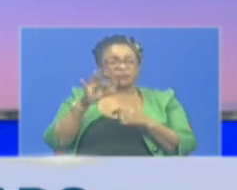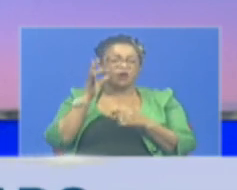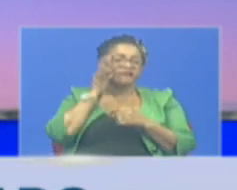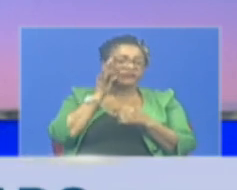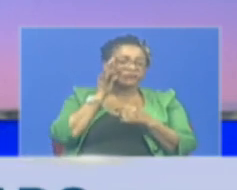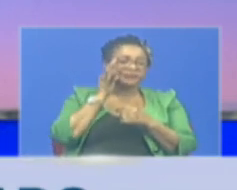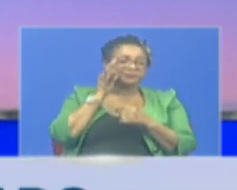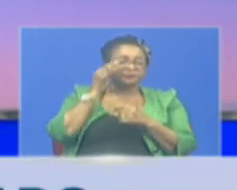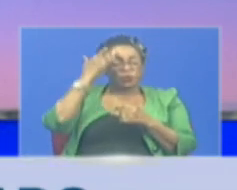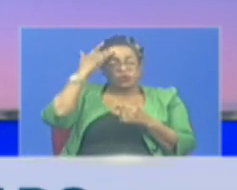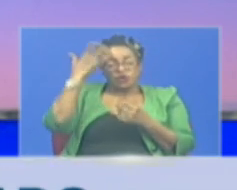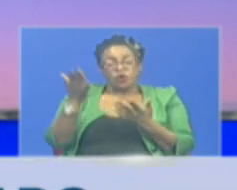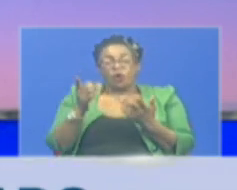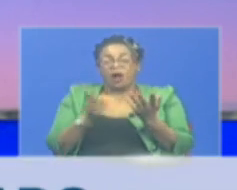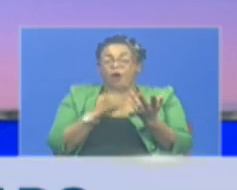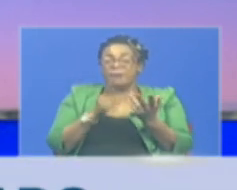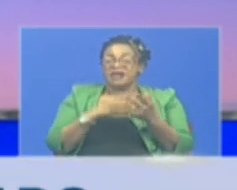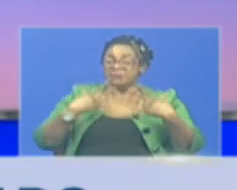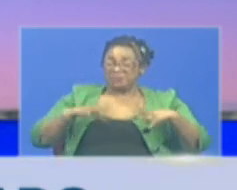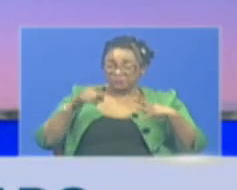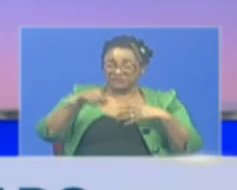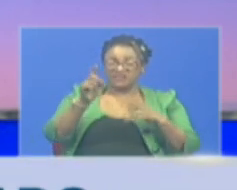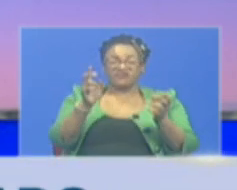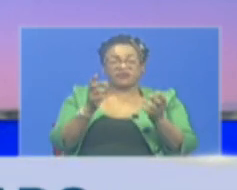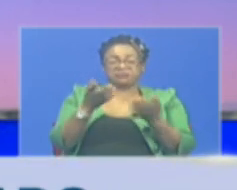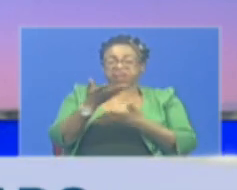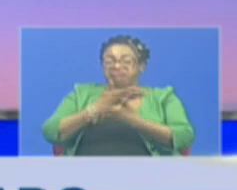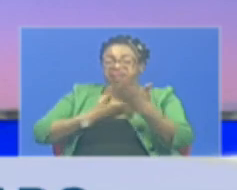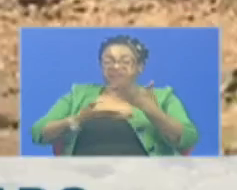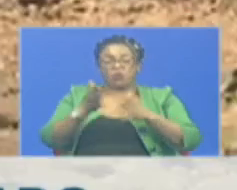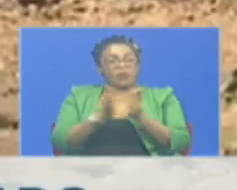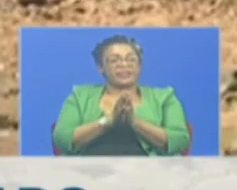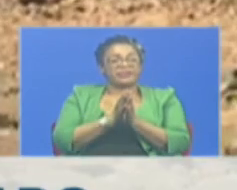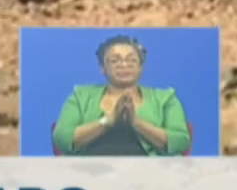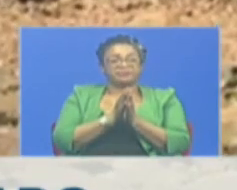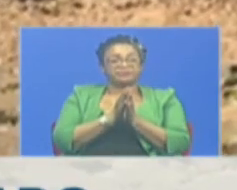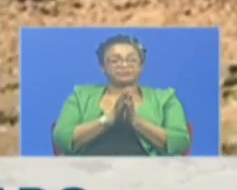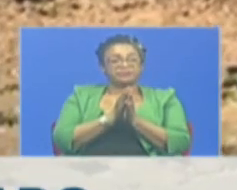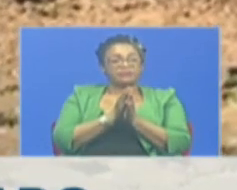may have been in contact with. NTV's Brenda Wanga reports.